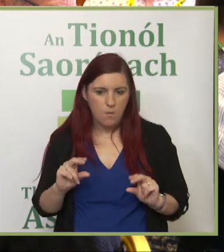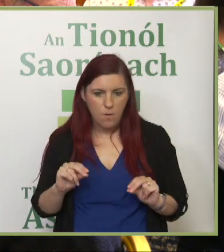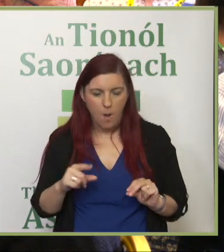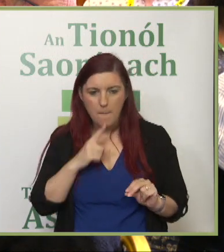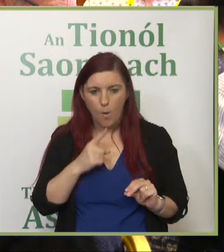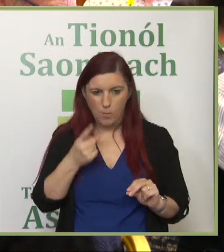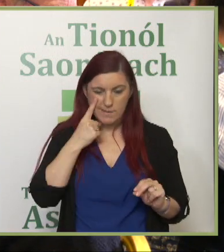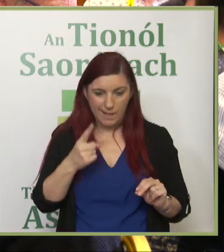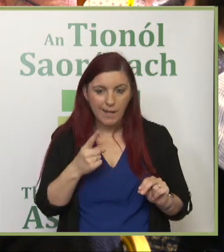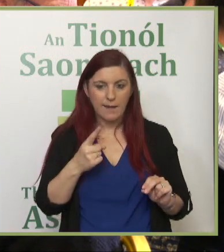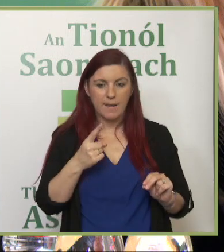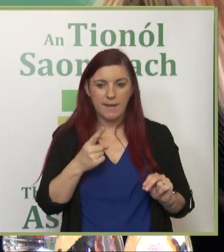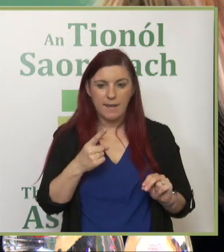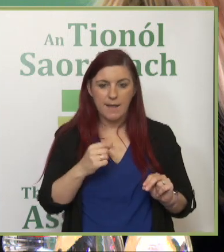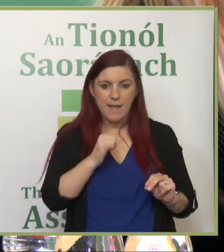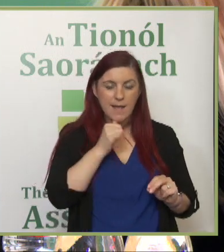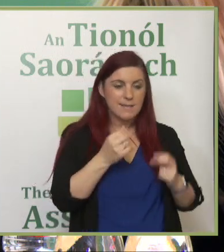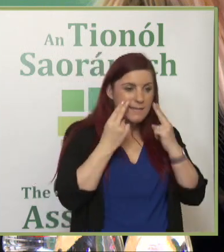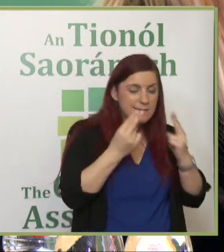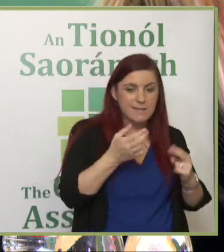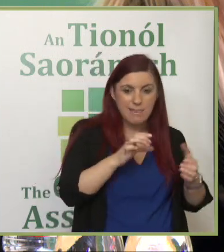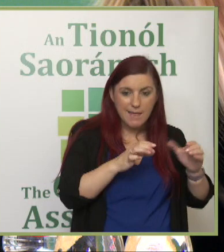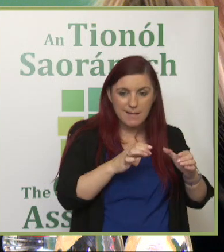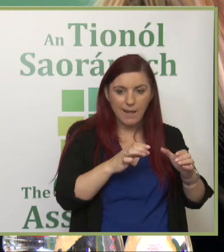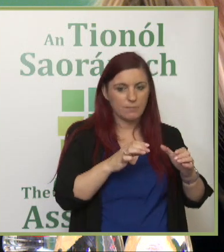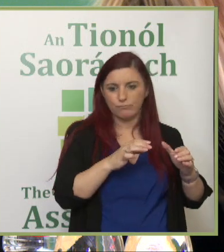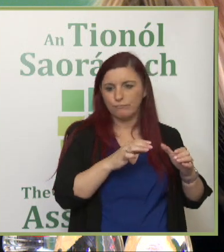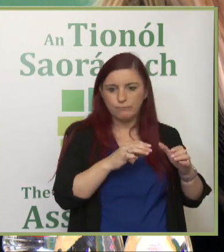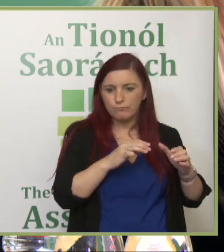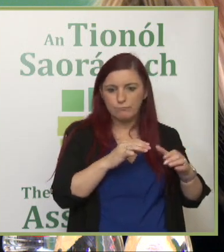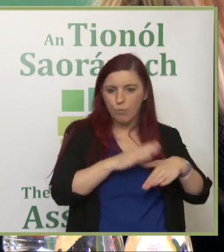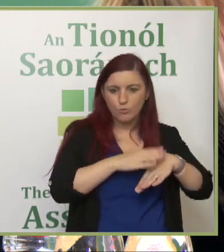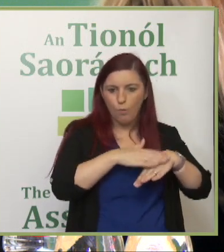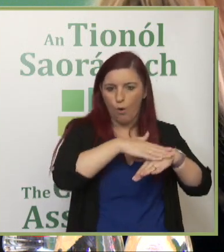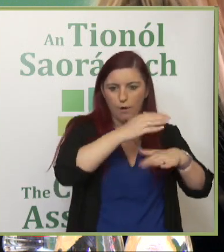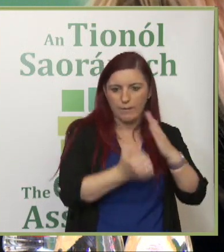much more important as a class of drugs than they used to be. And that was the point I was trying to make.